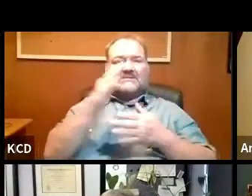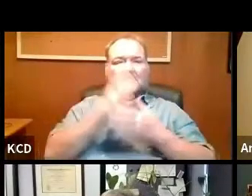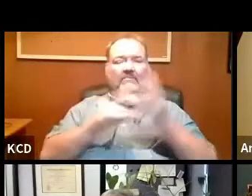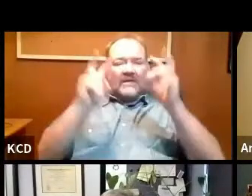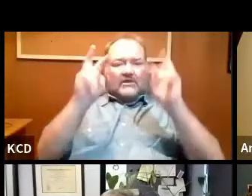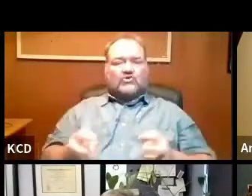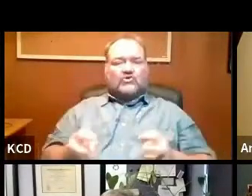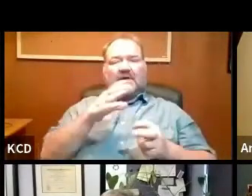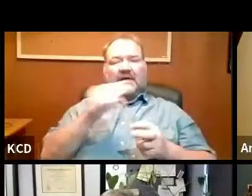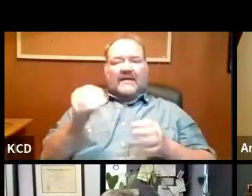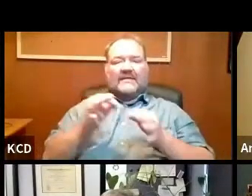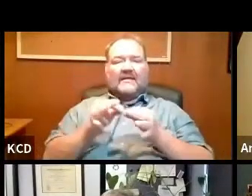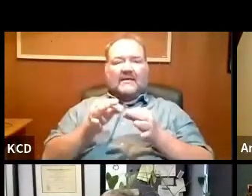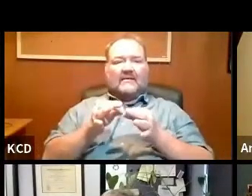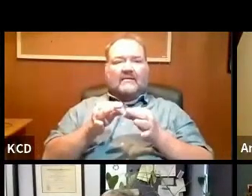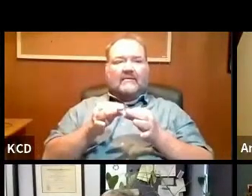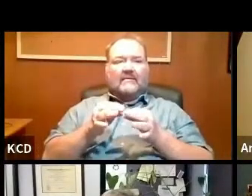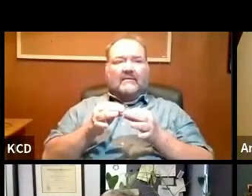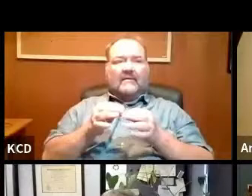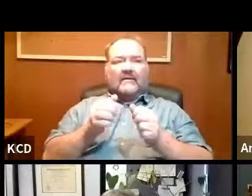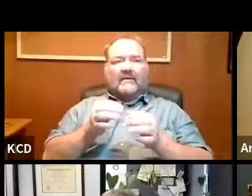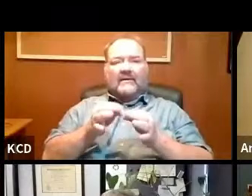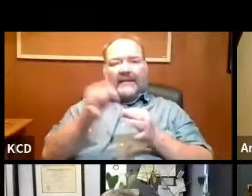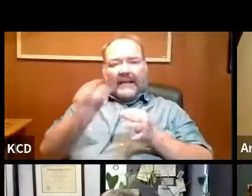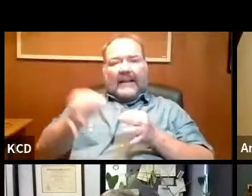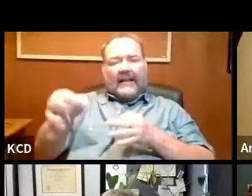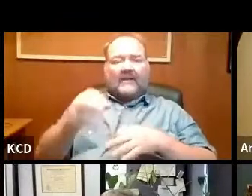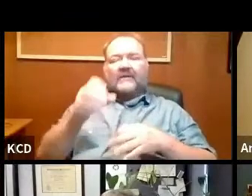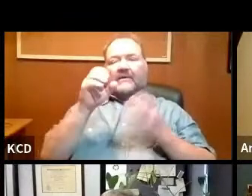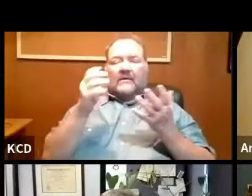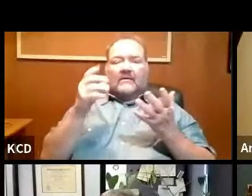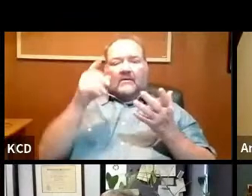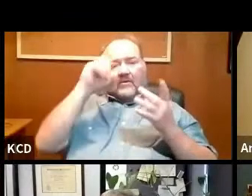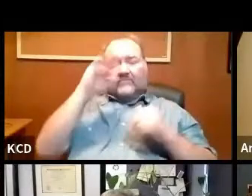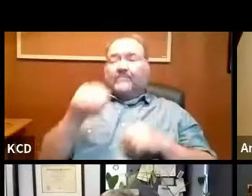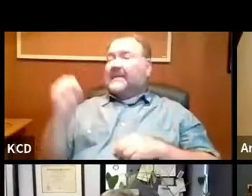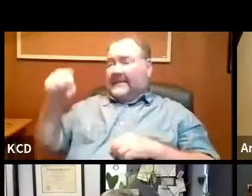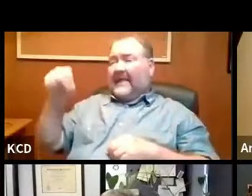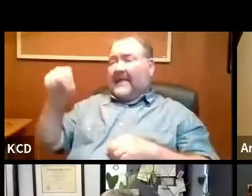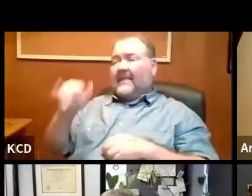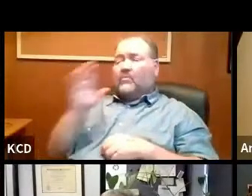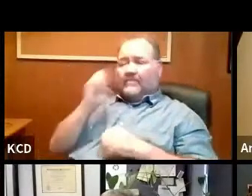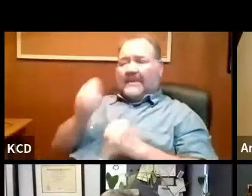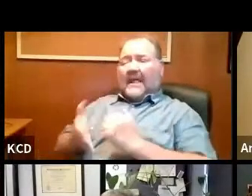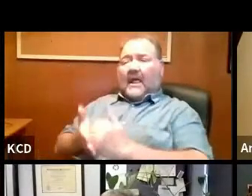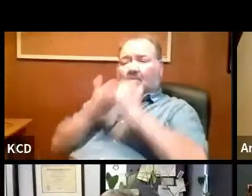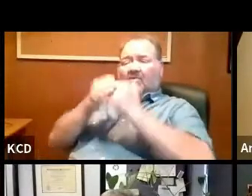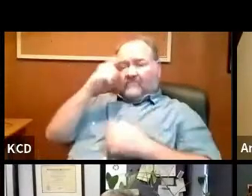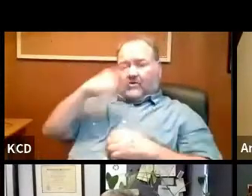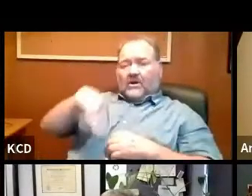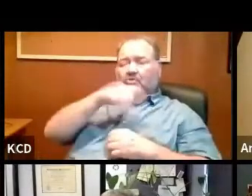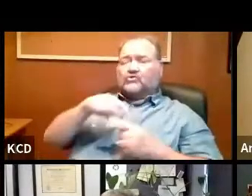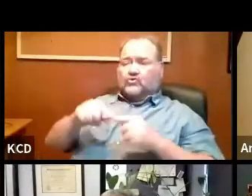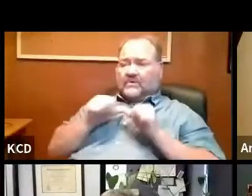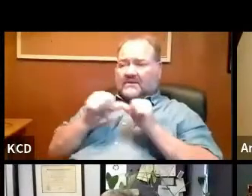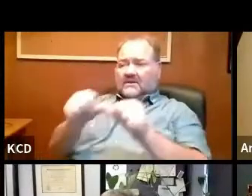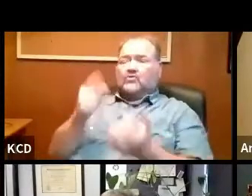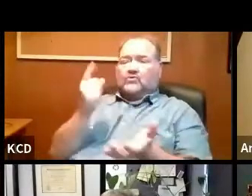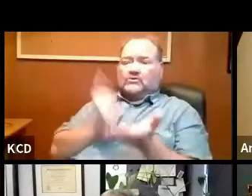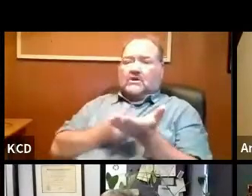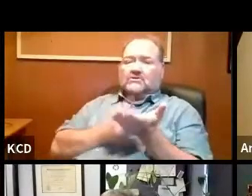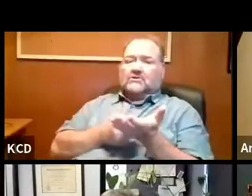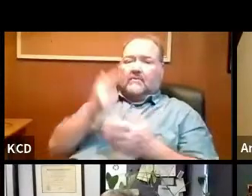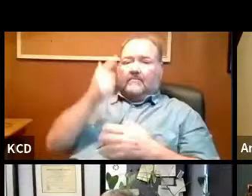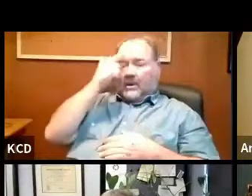issues and delays, but hopefully that'll be going soon. That would be very helpful for us to continue discussions